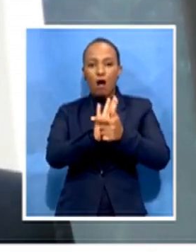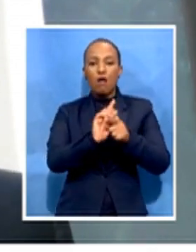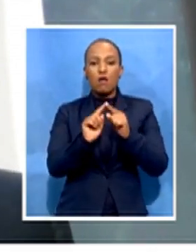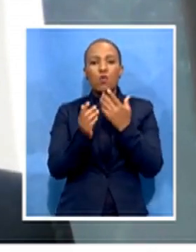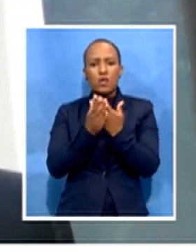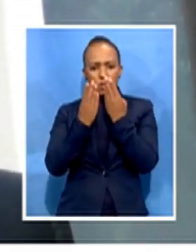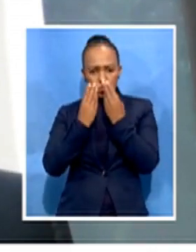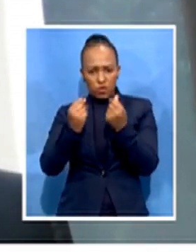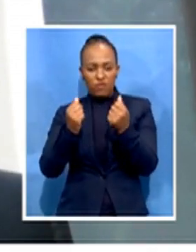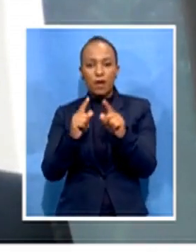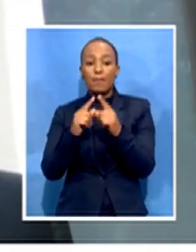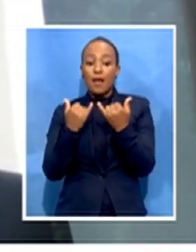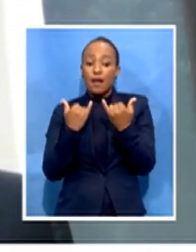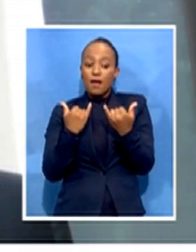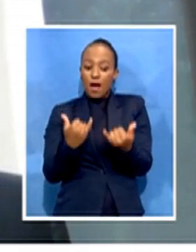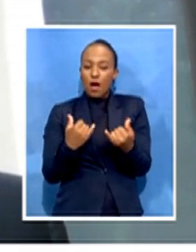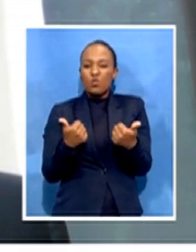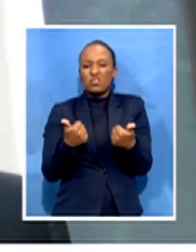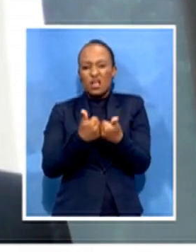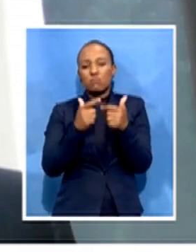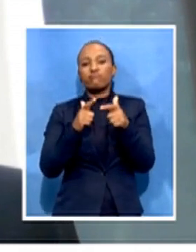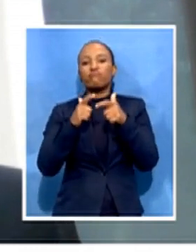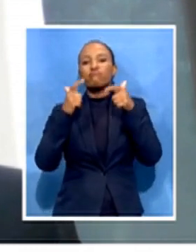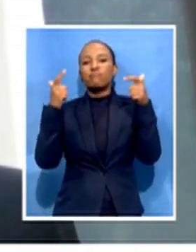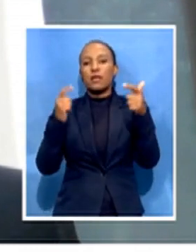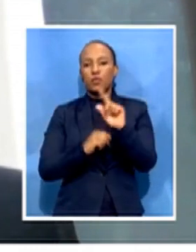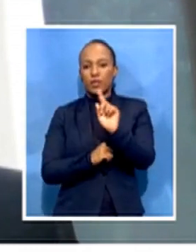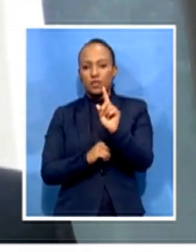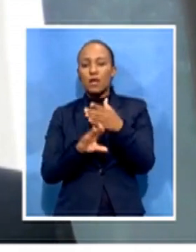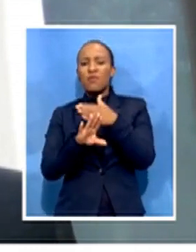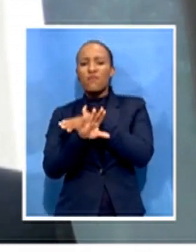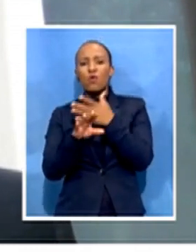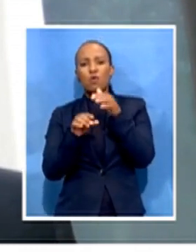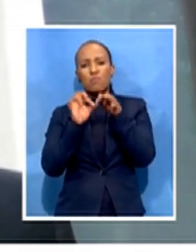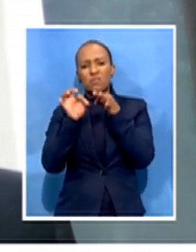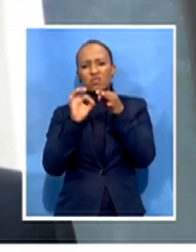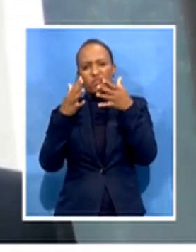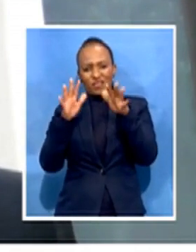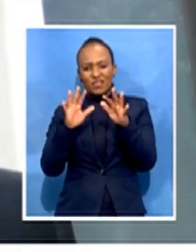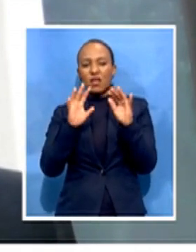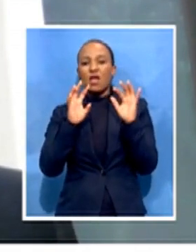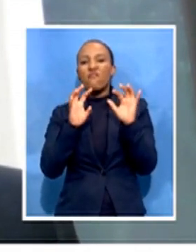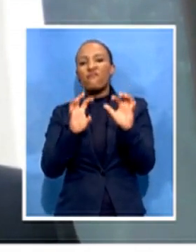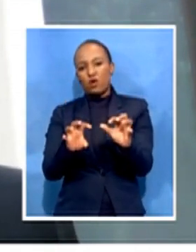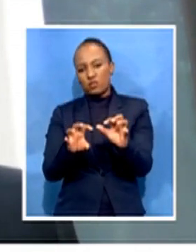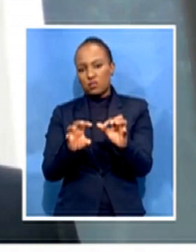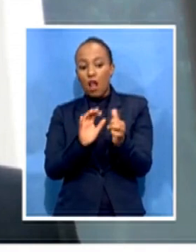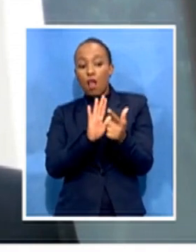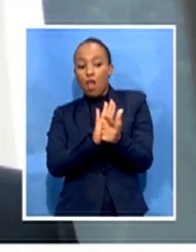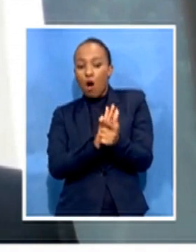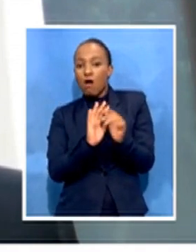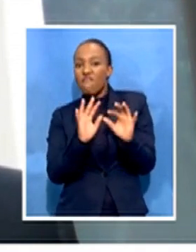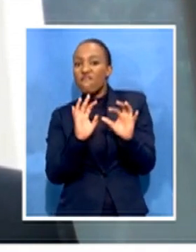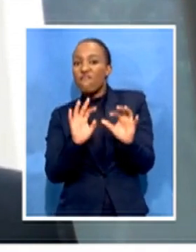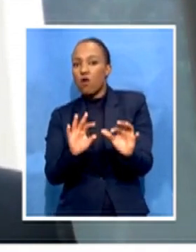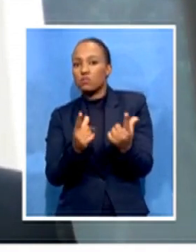I think everybody has indicated this before, is enforcement. I think there's a major lack of enforcement, but I'm also